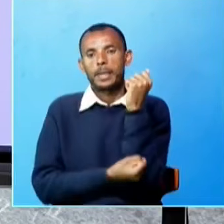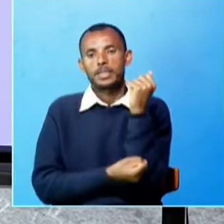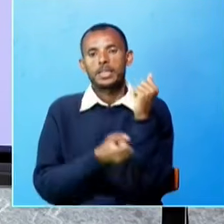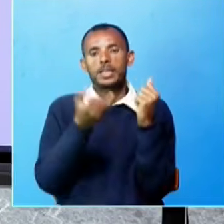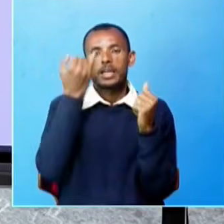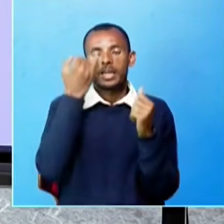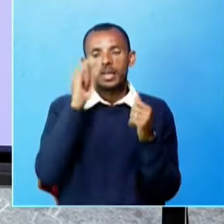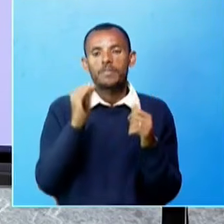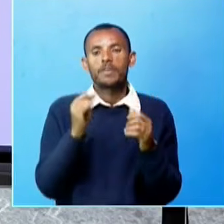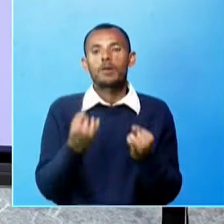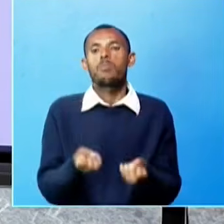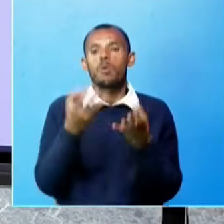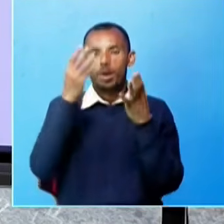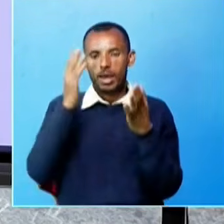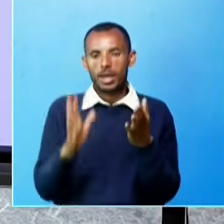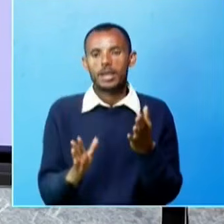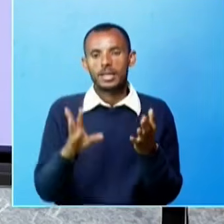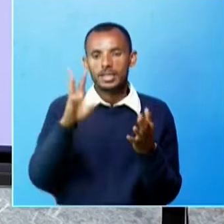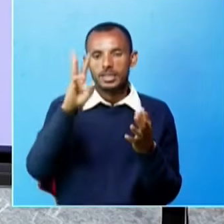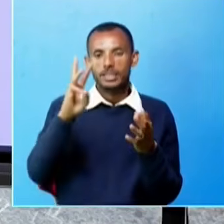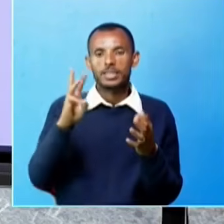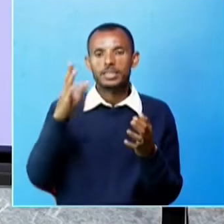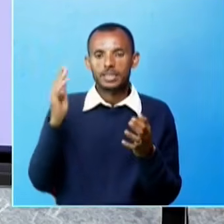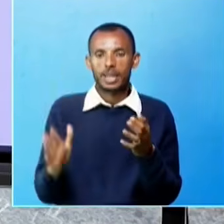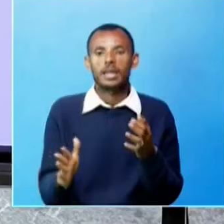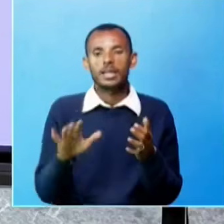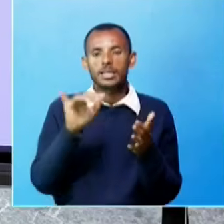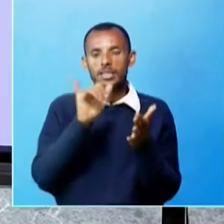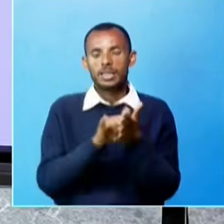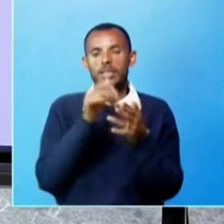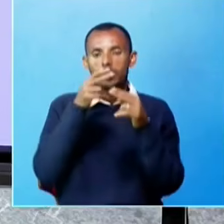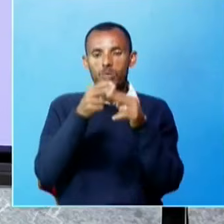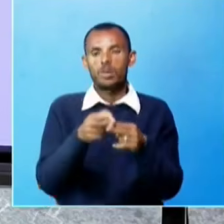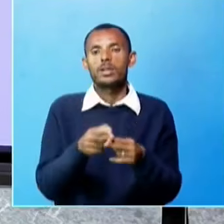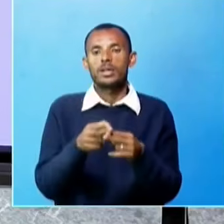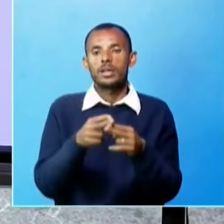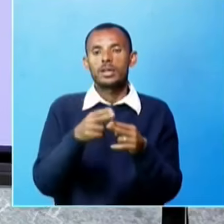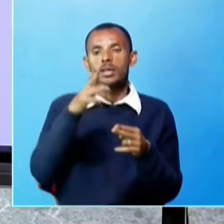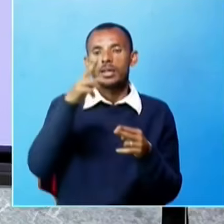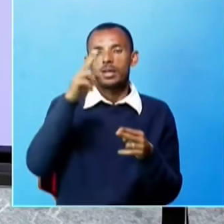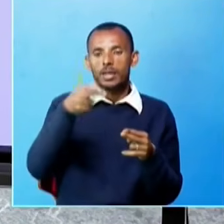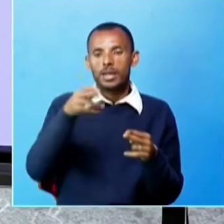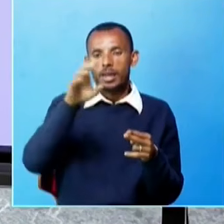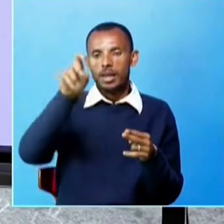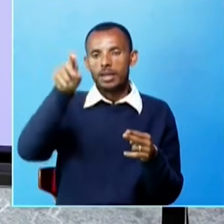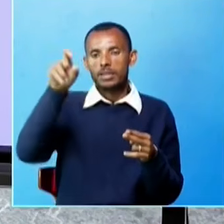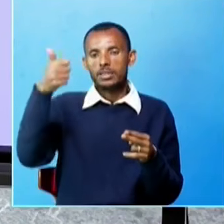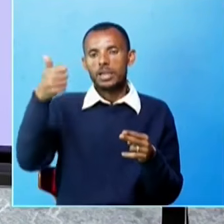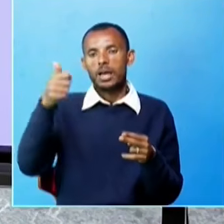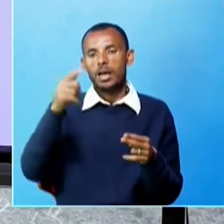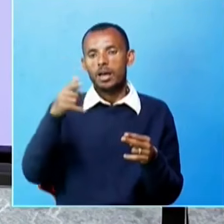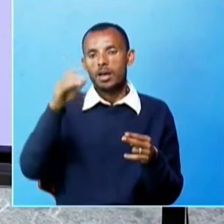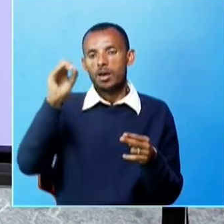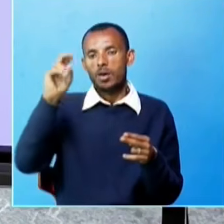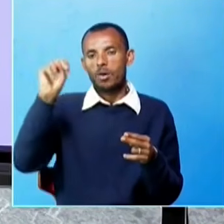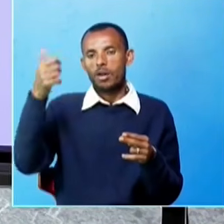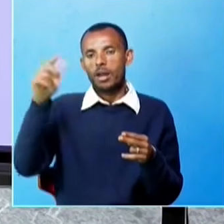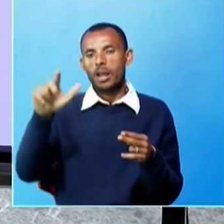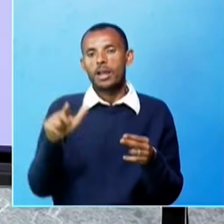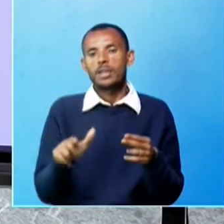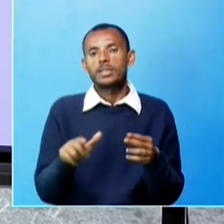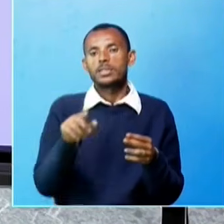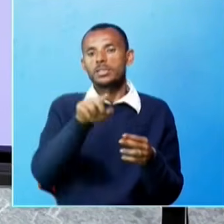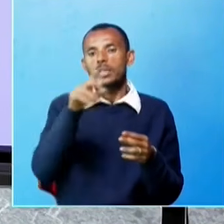a certain polygon has 6 sides, that polygon is called hexagon. So as you can see here, there are